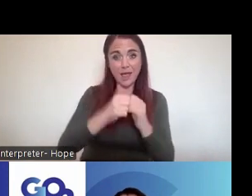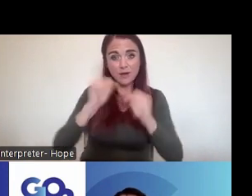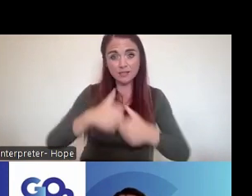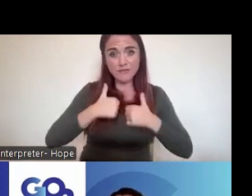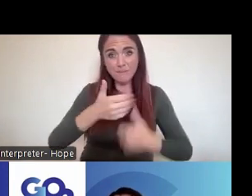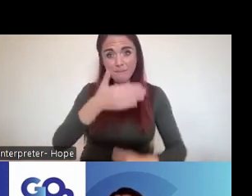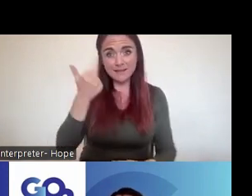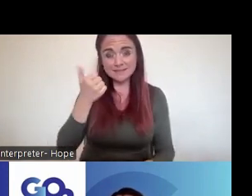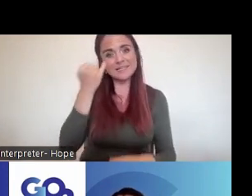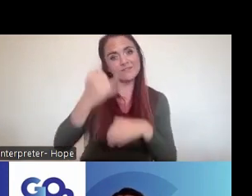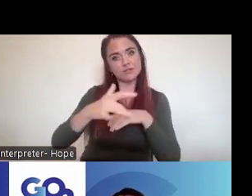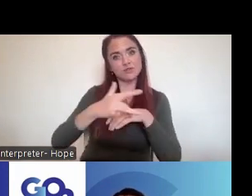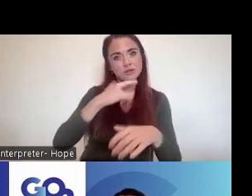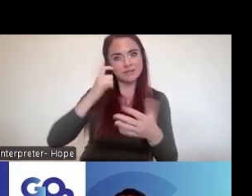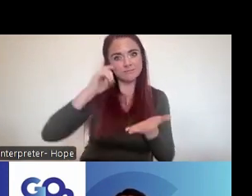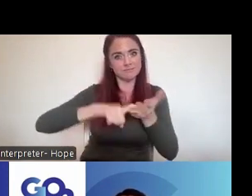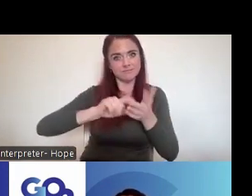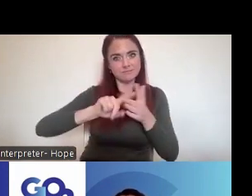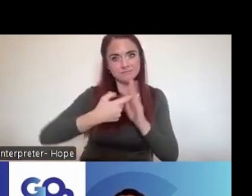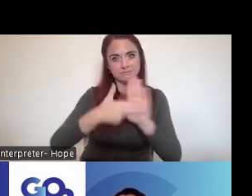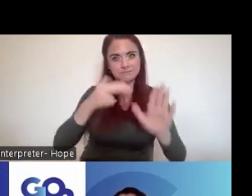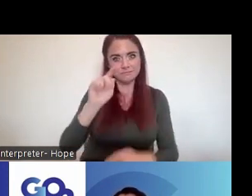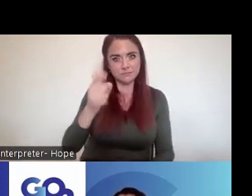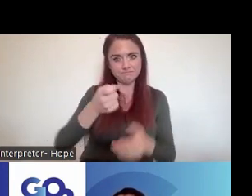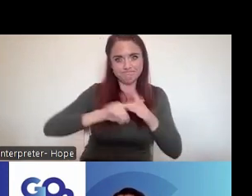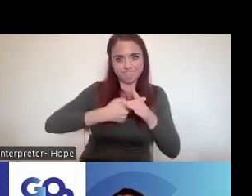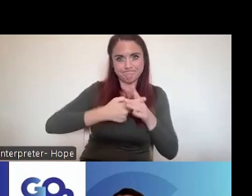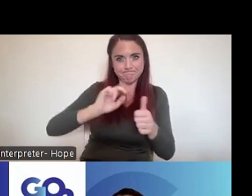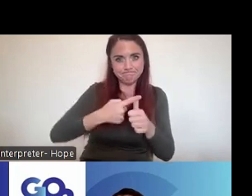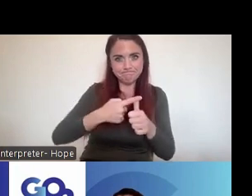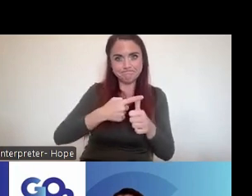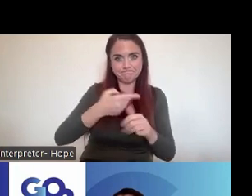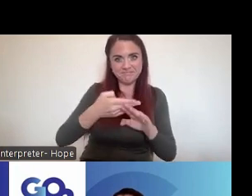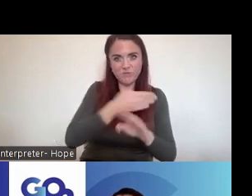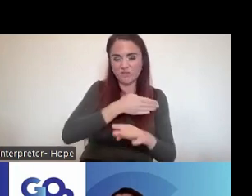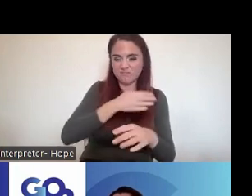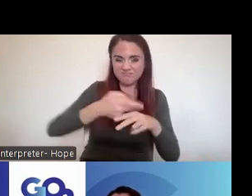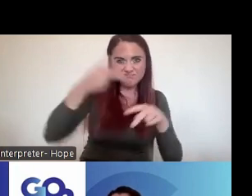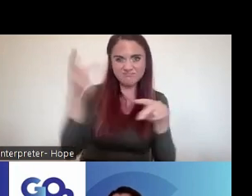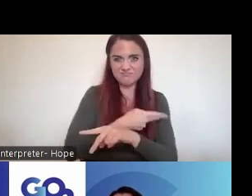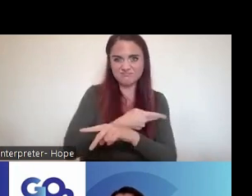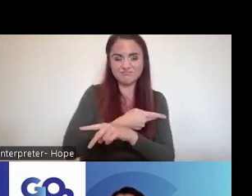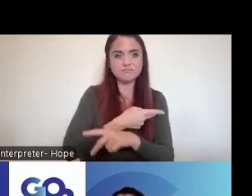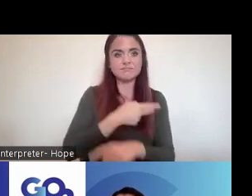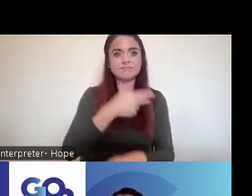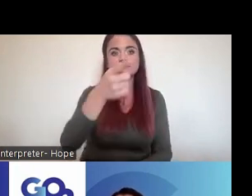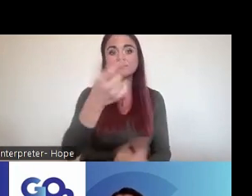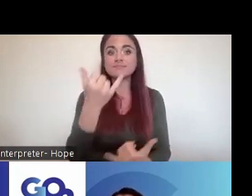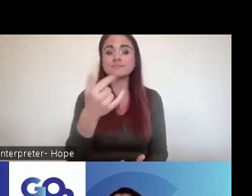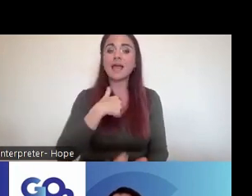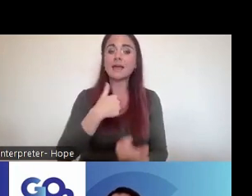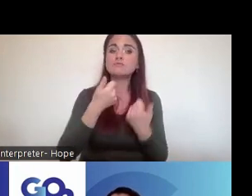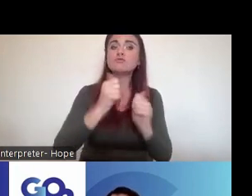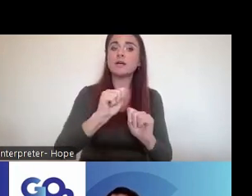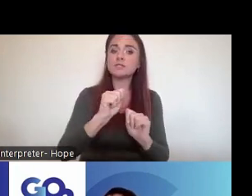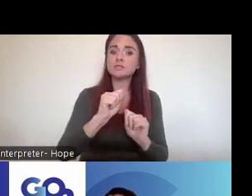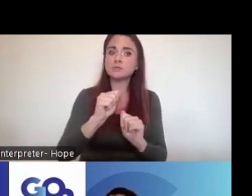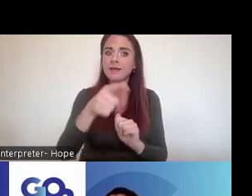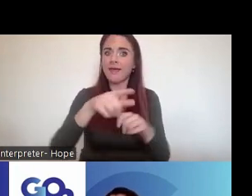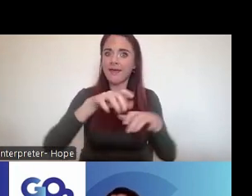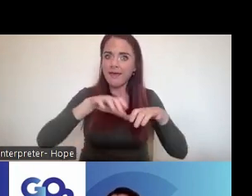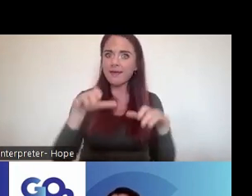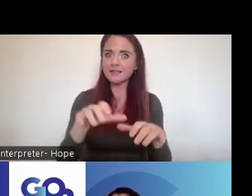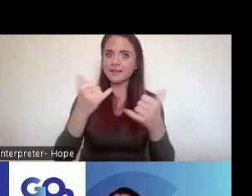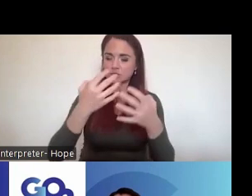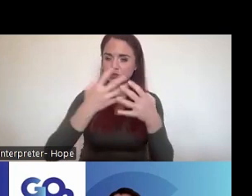So some of this regional work that I've been doing is leveraging New York State established community members and networks to activate the lung cancer